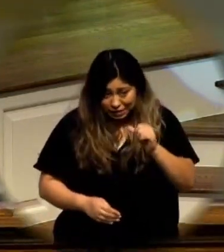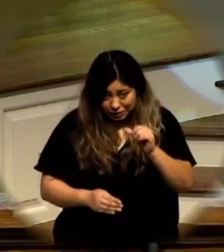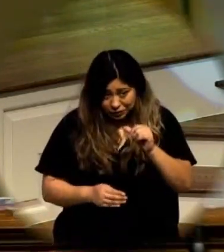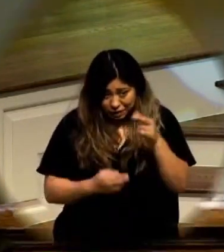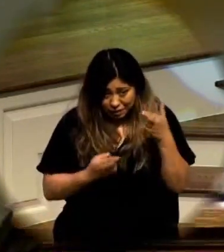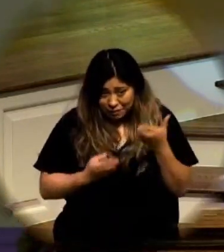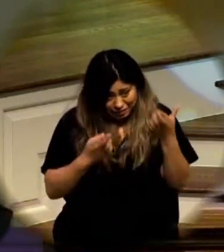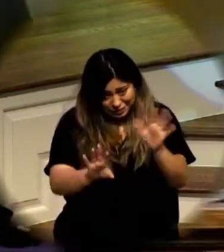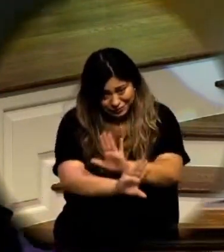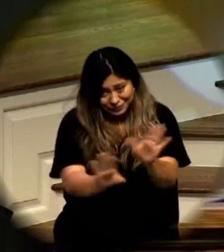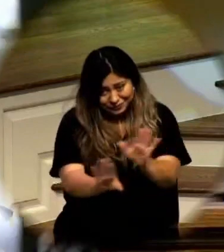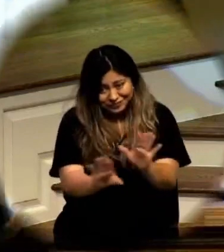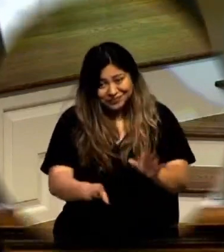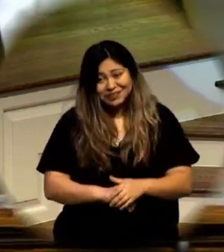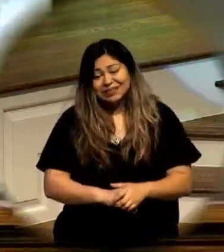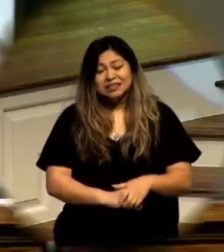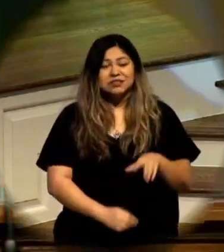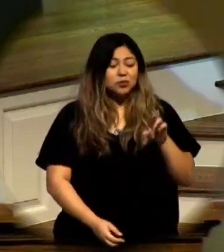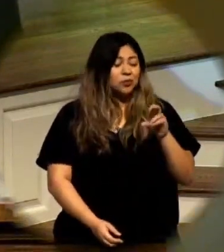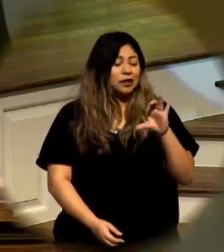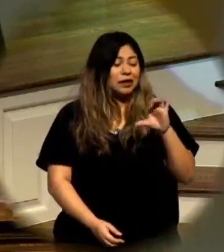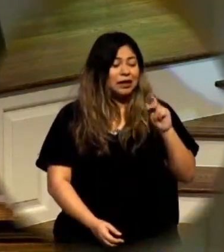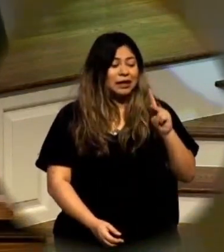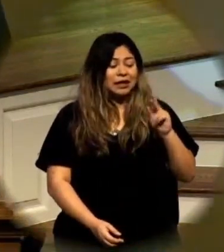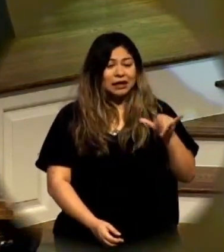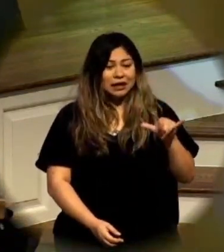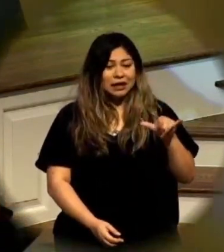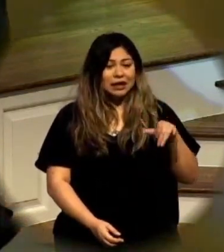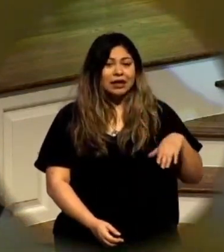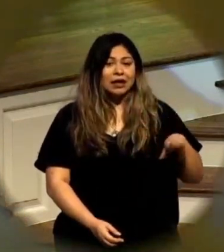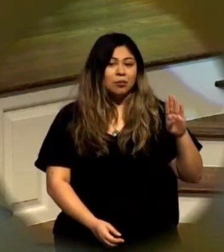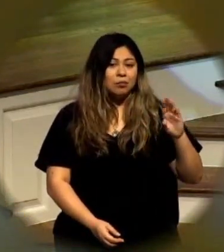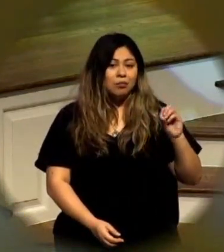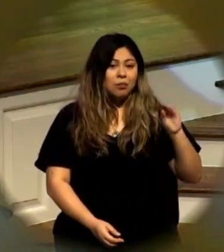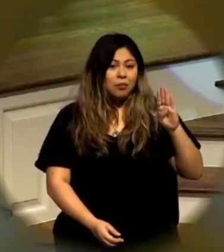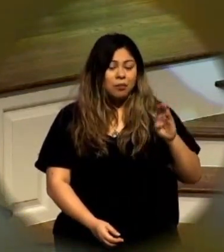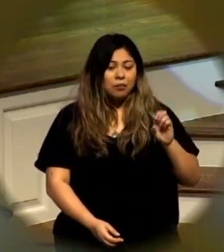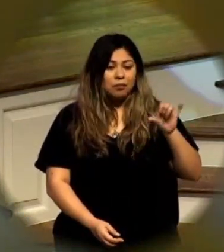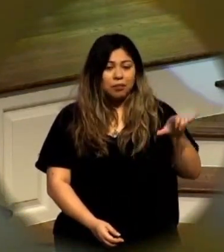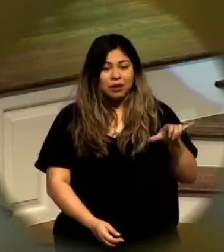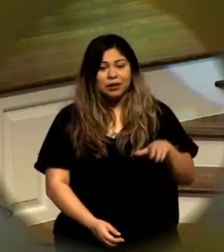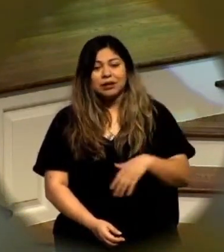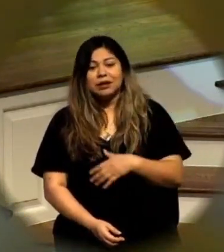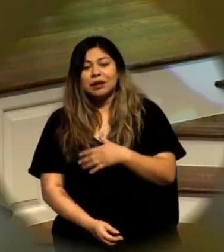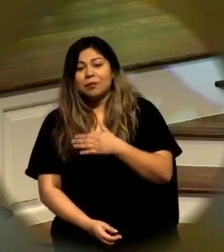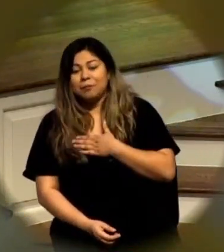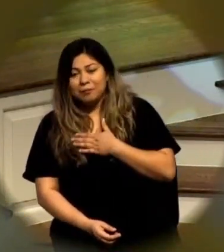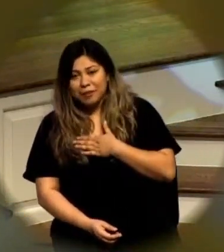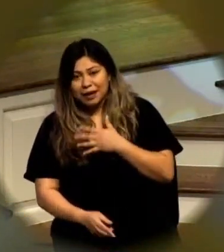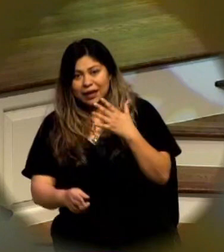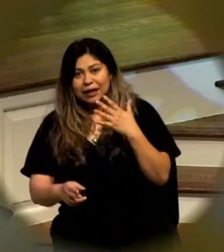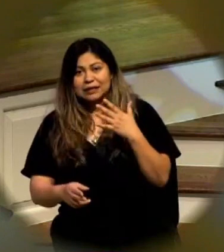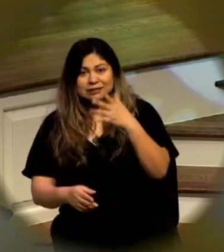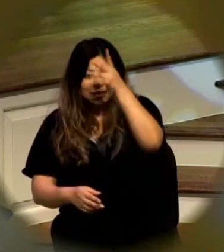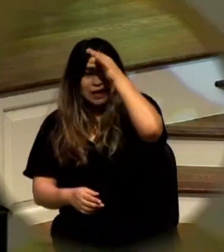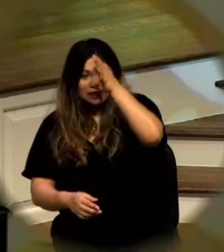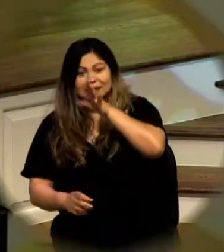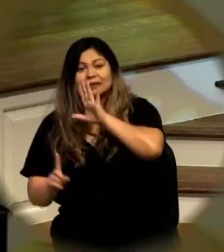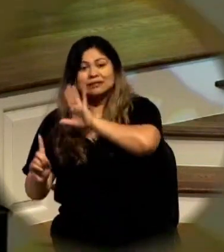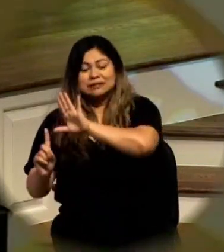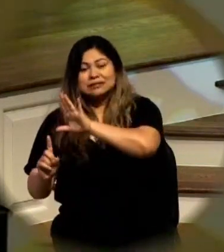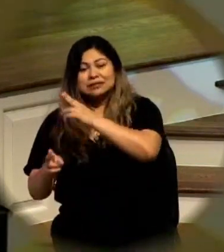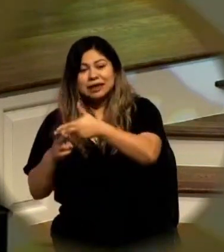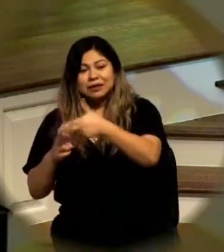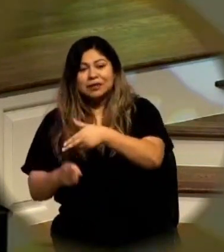Ricky Bobby. Remember that? Allison has her dad's name's Bill. My dad's name's Ricky. We thought about naming one of our kids